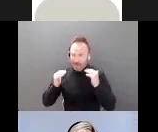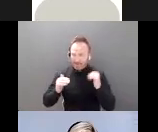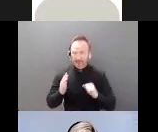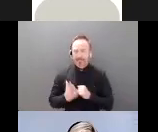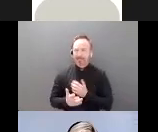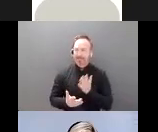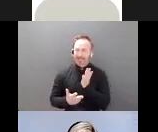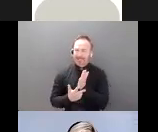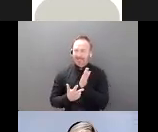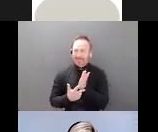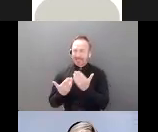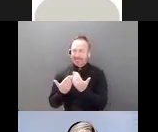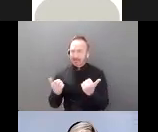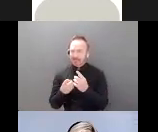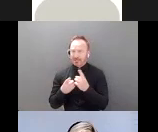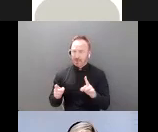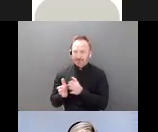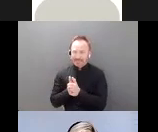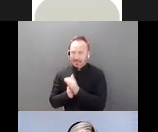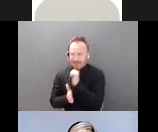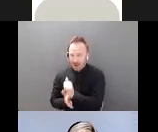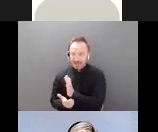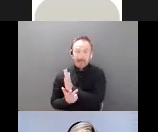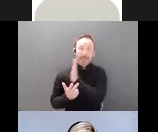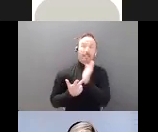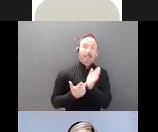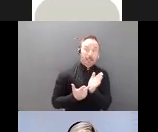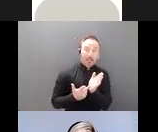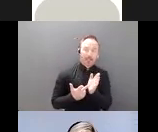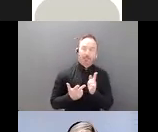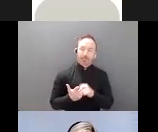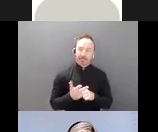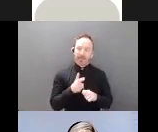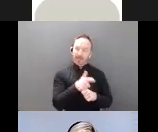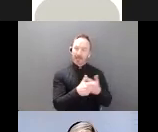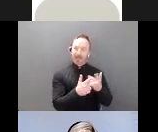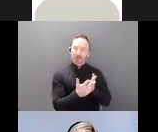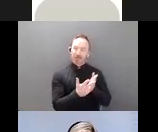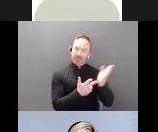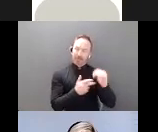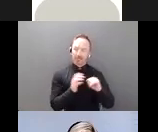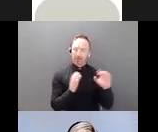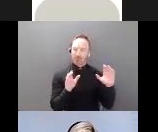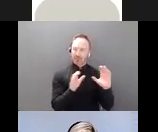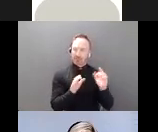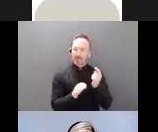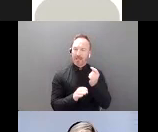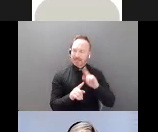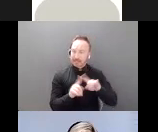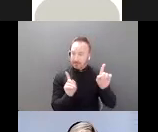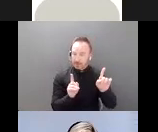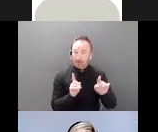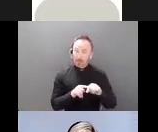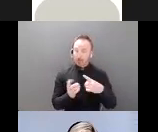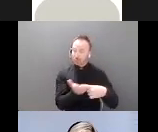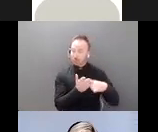there's a whole different pathway for you. It's the same training, but there's a pathway for accreditation that's a little different, and we can talk about that. And I invite you